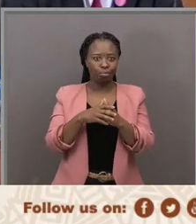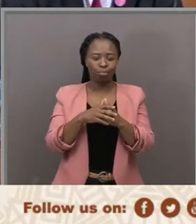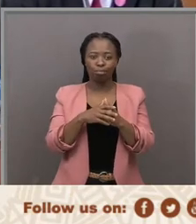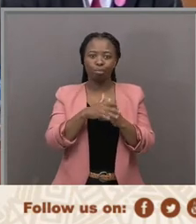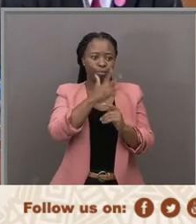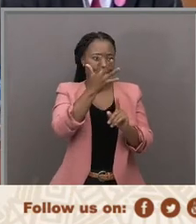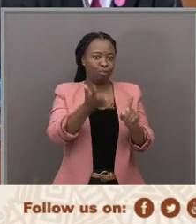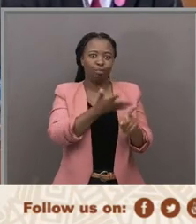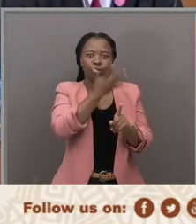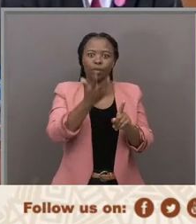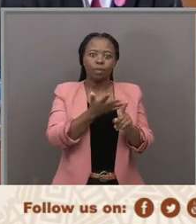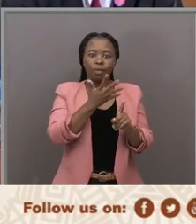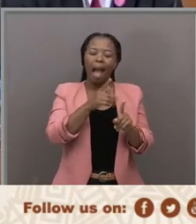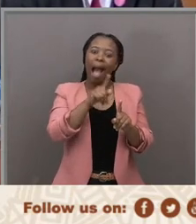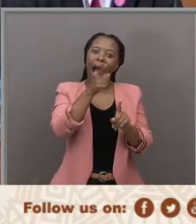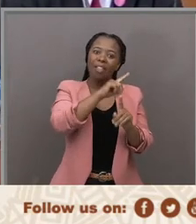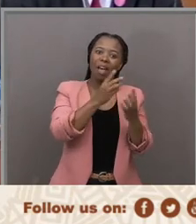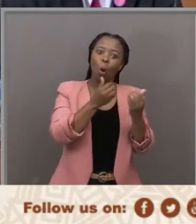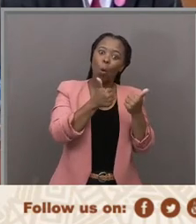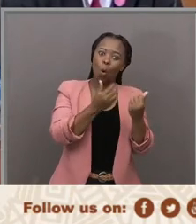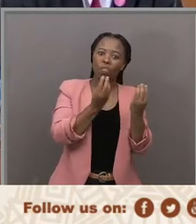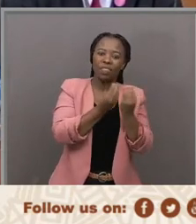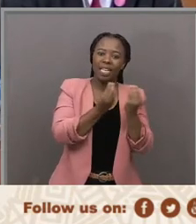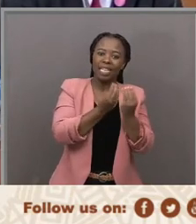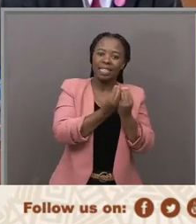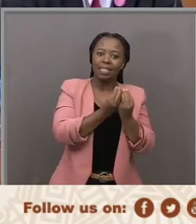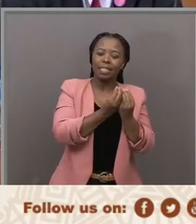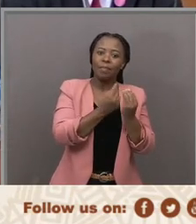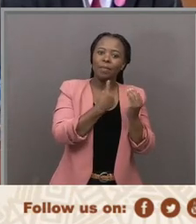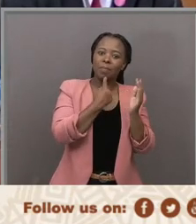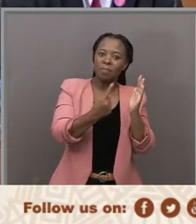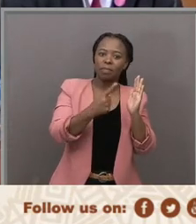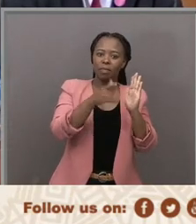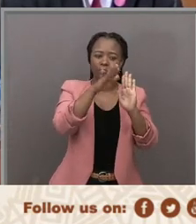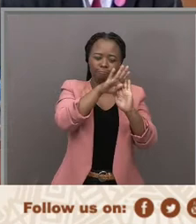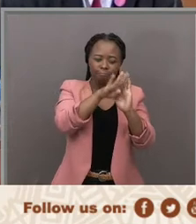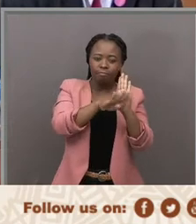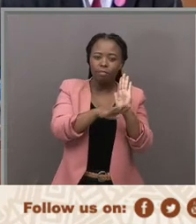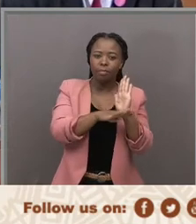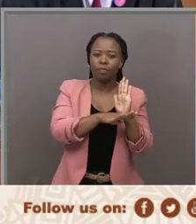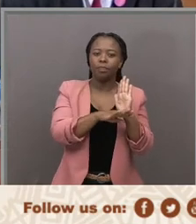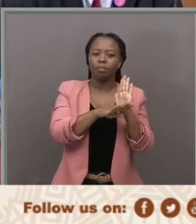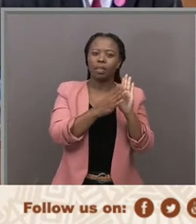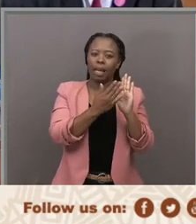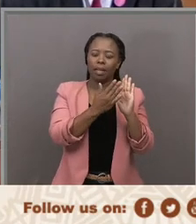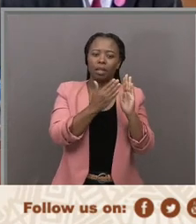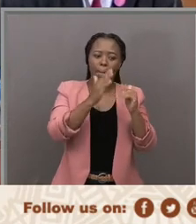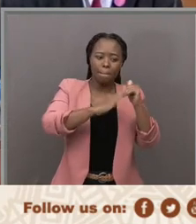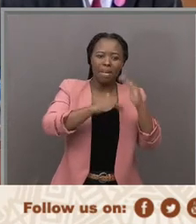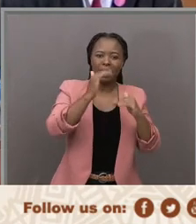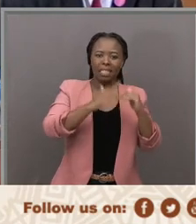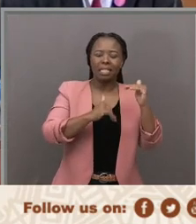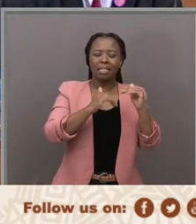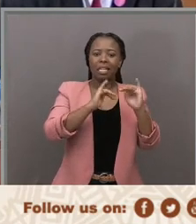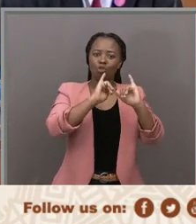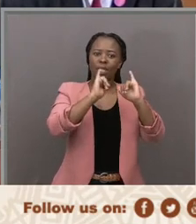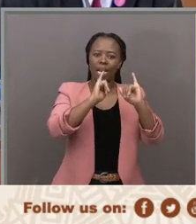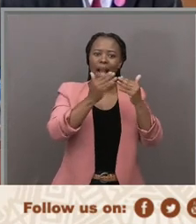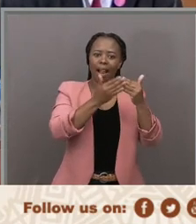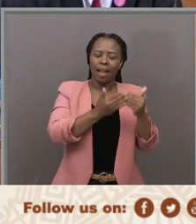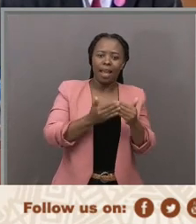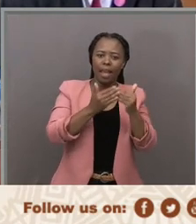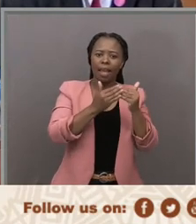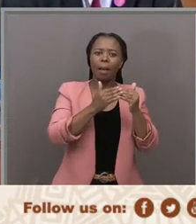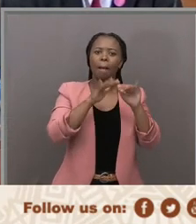been referring to, all the other things about investing in critical care capacity and expanding our public